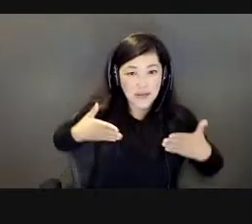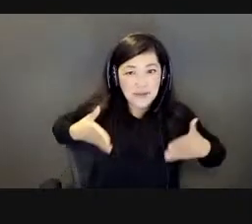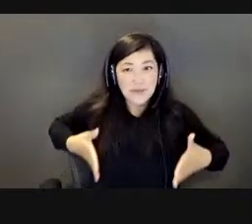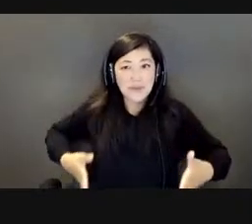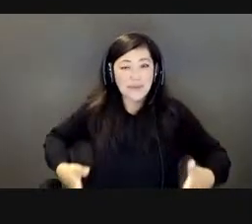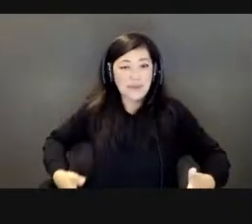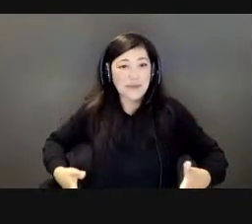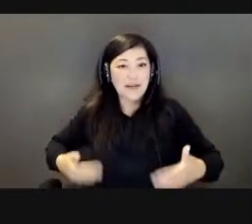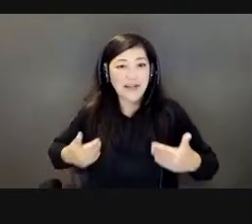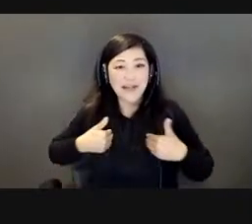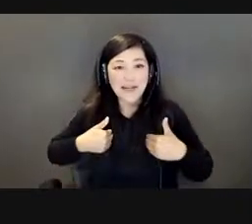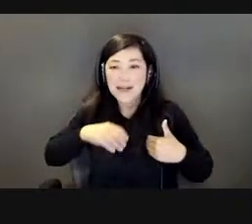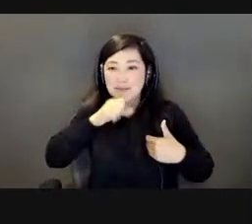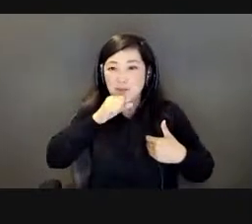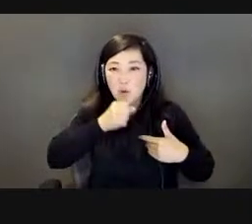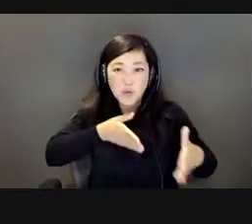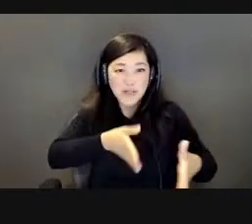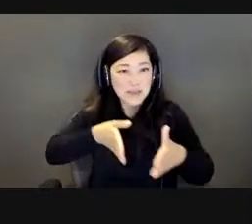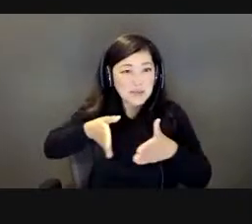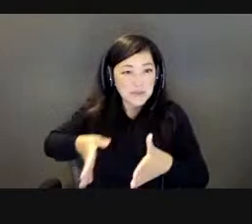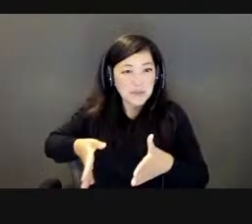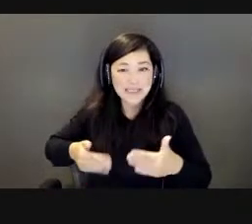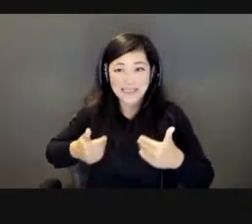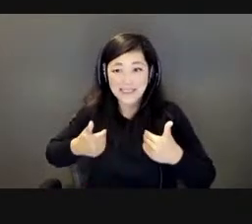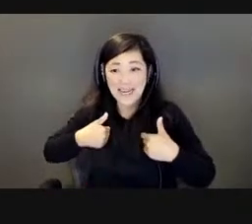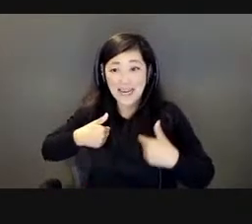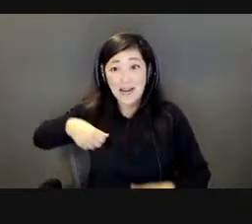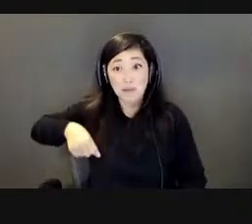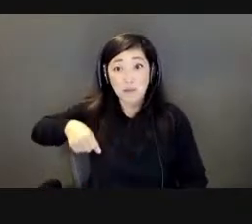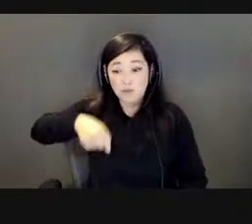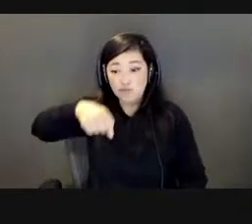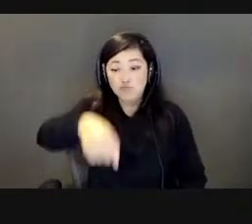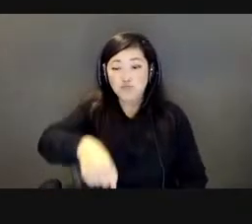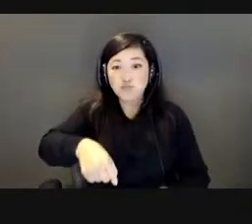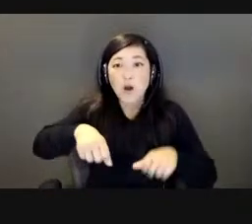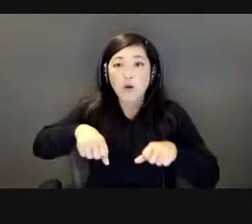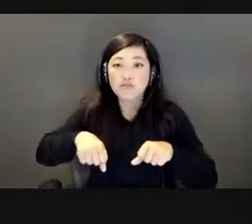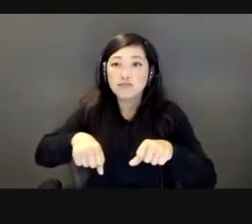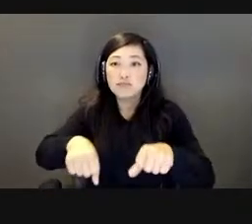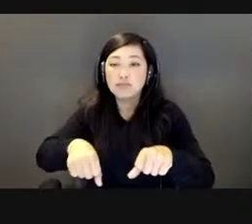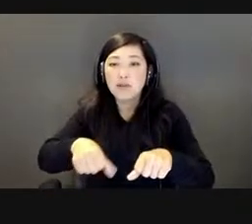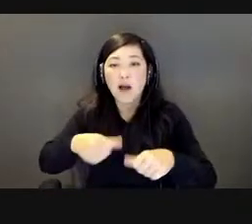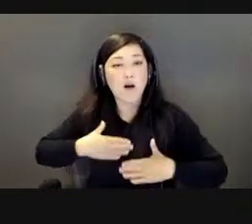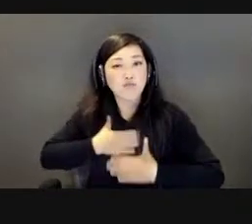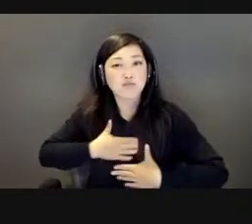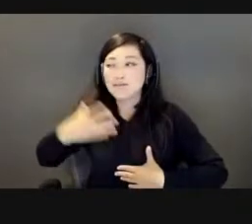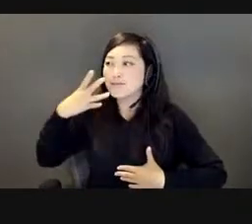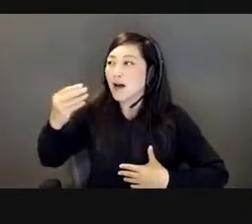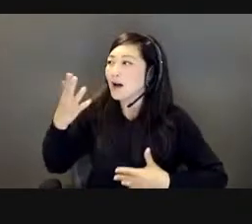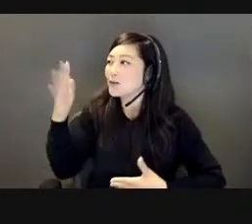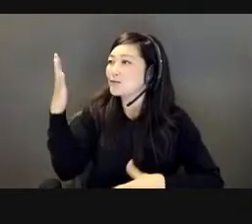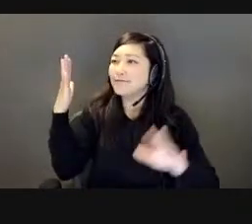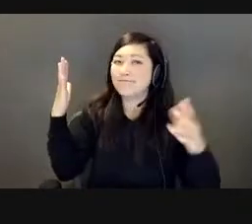orange pants, and her purse is on her rollator, and she is enjoying an accessible trail.